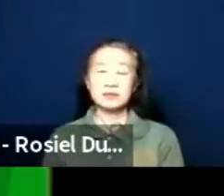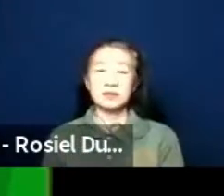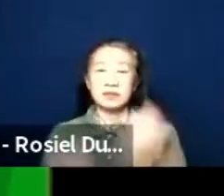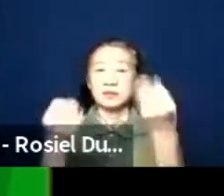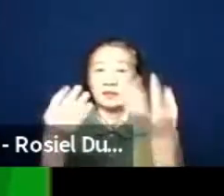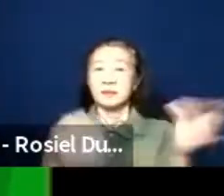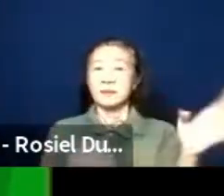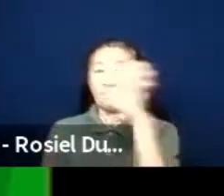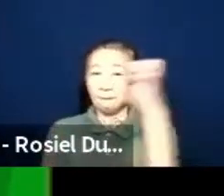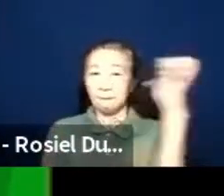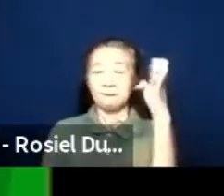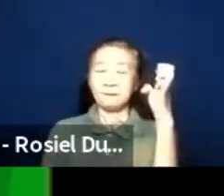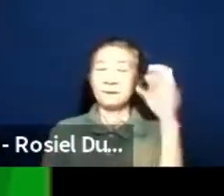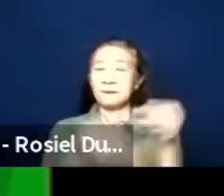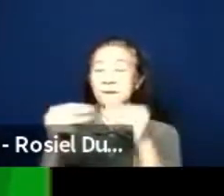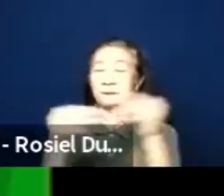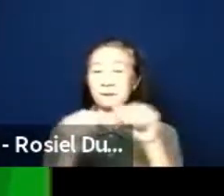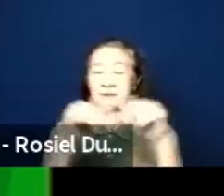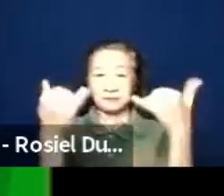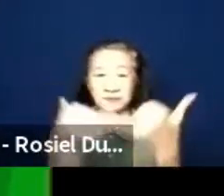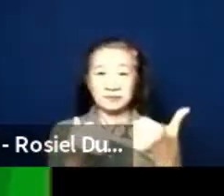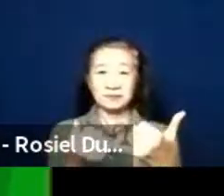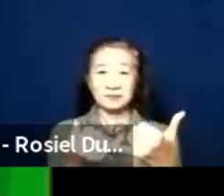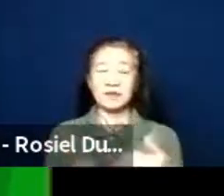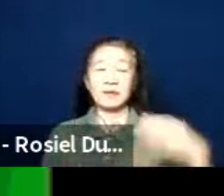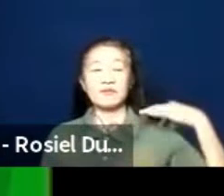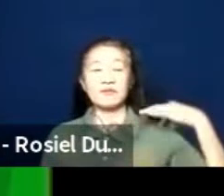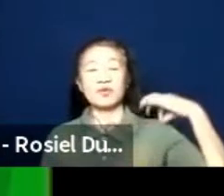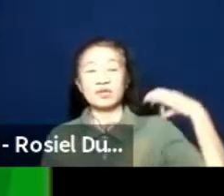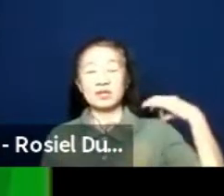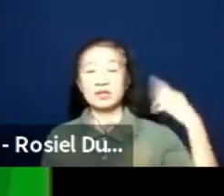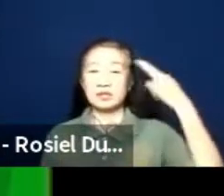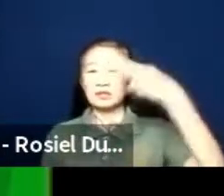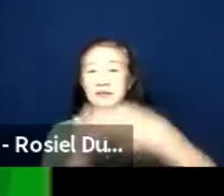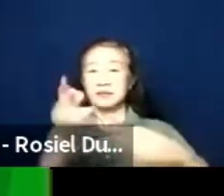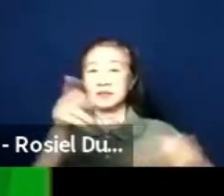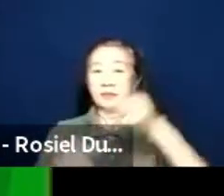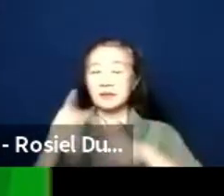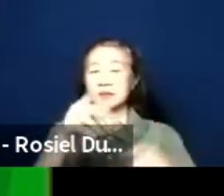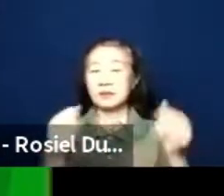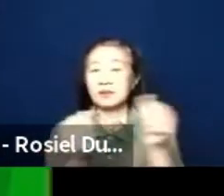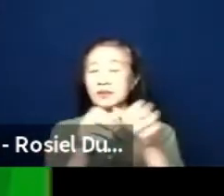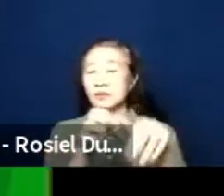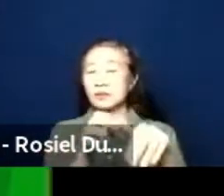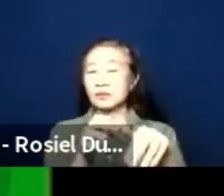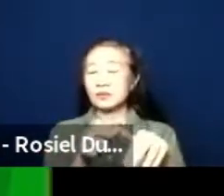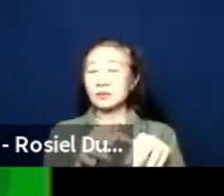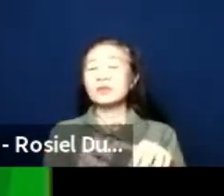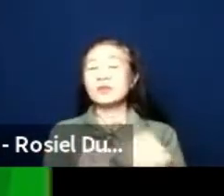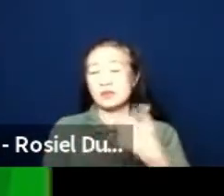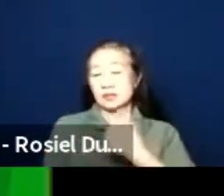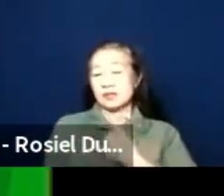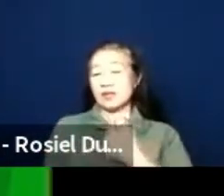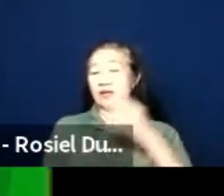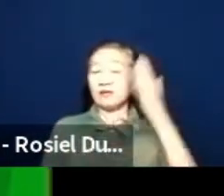Many emergency management agencies maintain voluntary registries of people with disabilities to self-identify